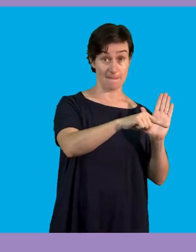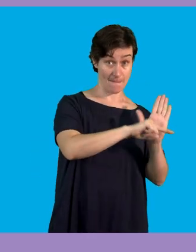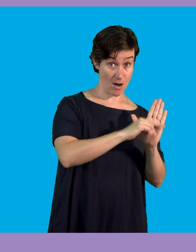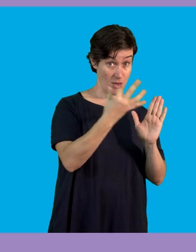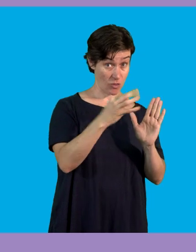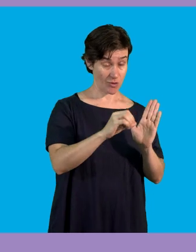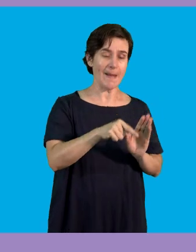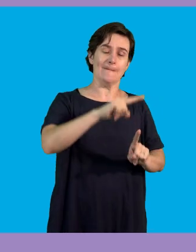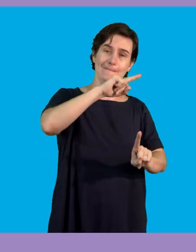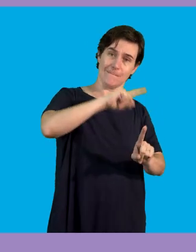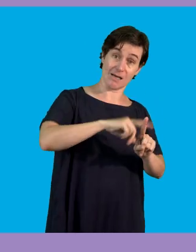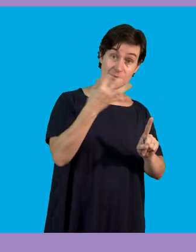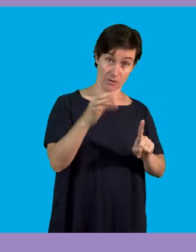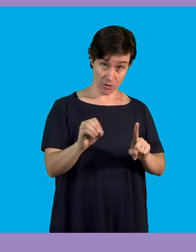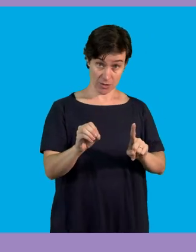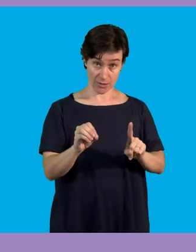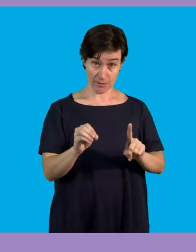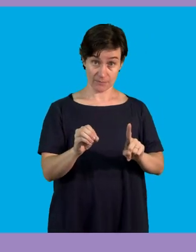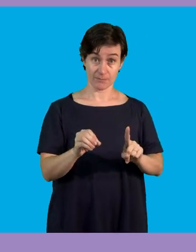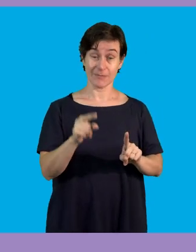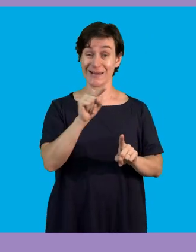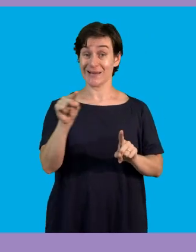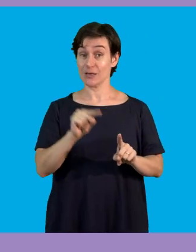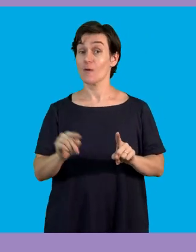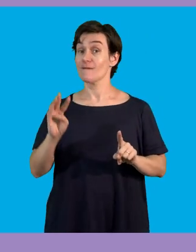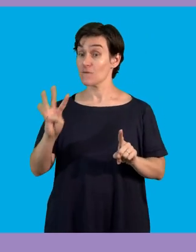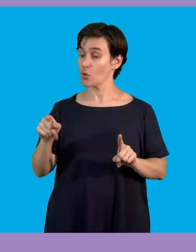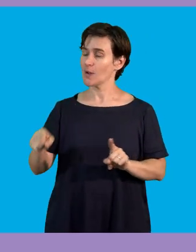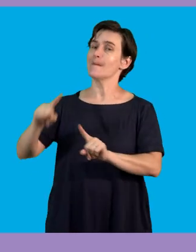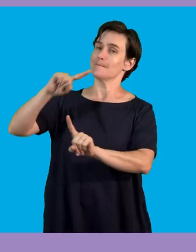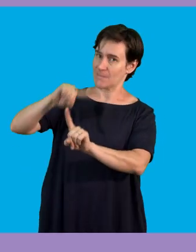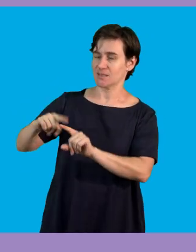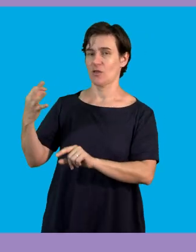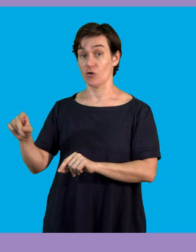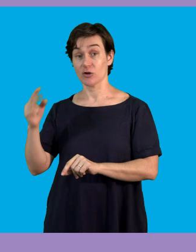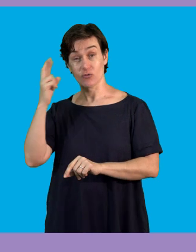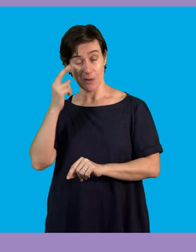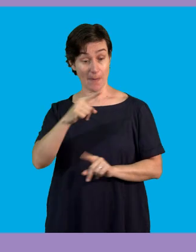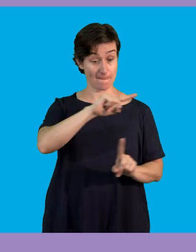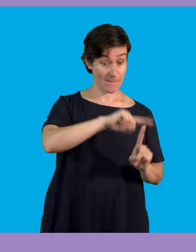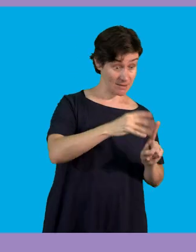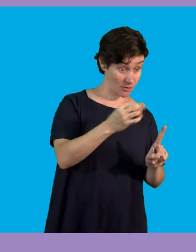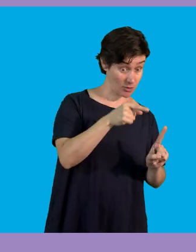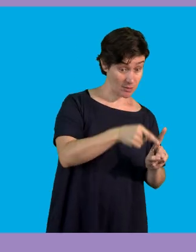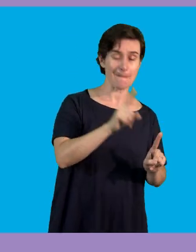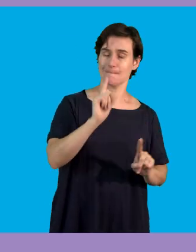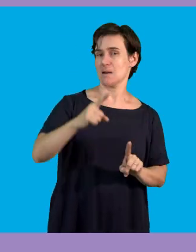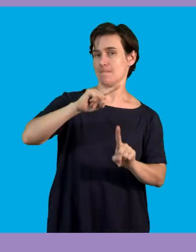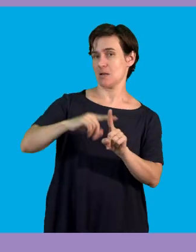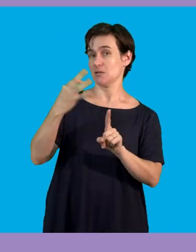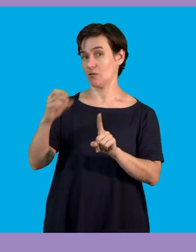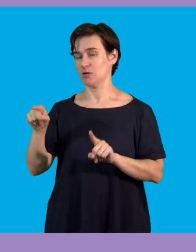minus 30 plus 30 equals to 4 plus 30. Same number, same